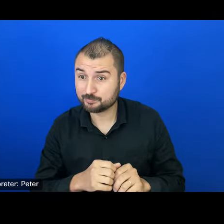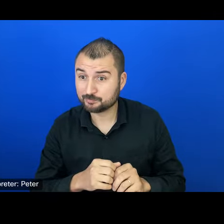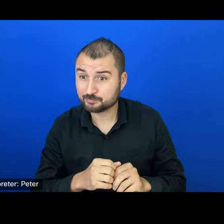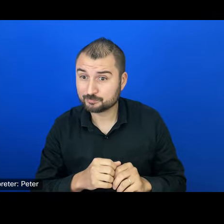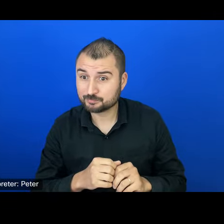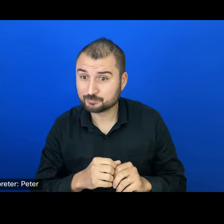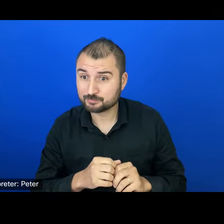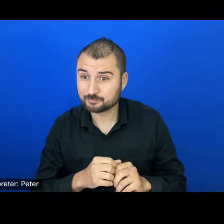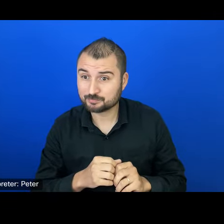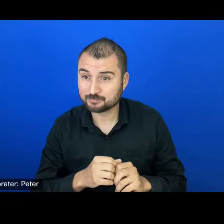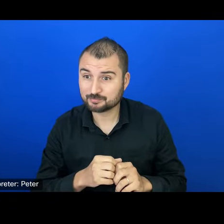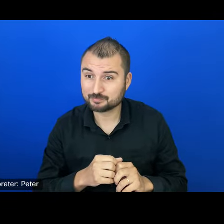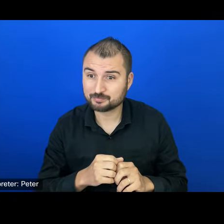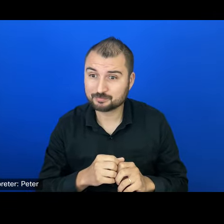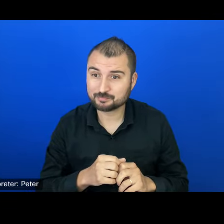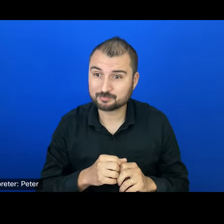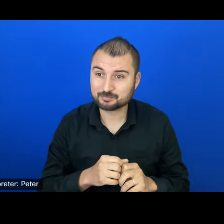Mr. Clues.